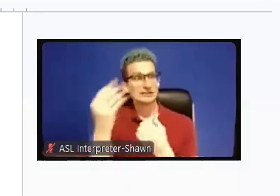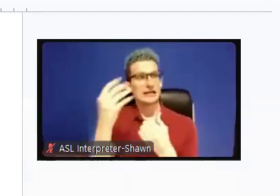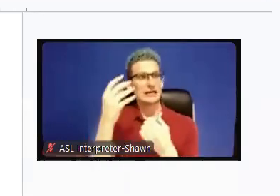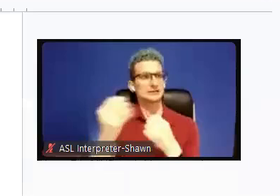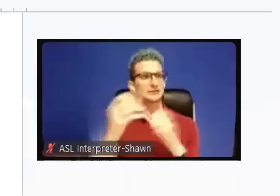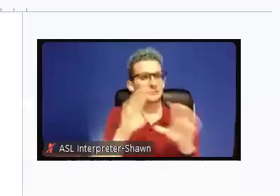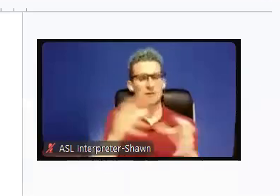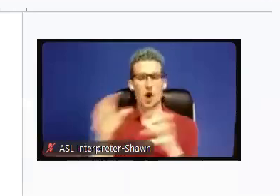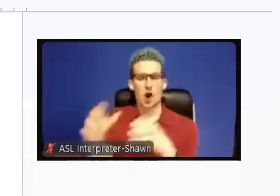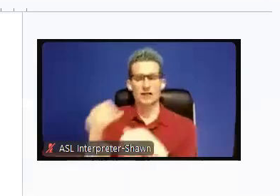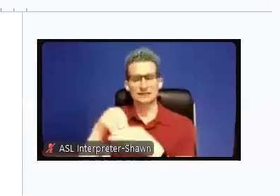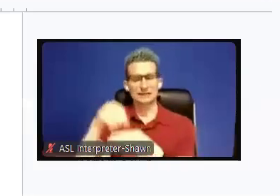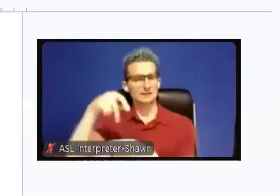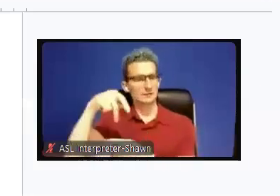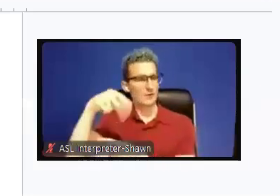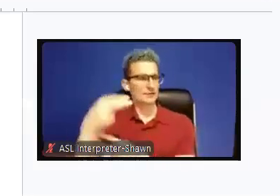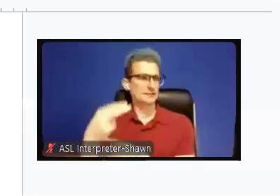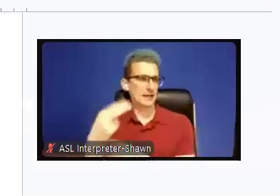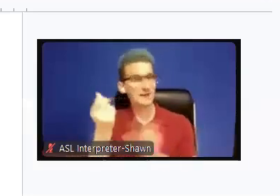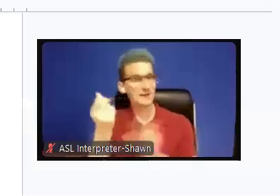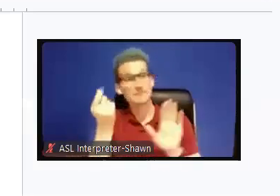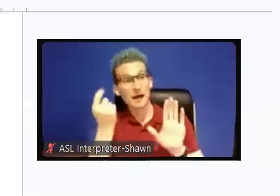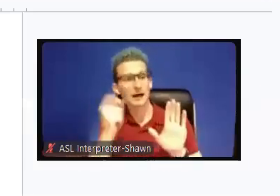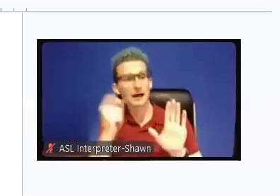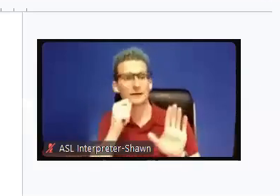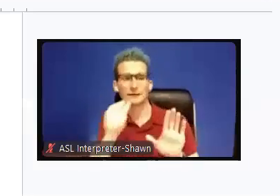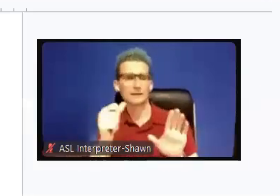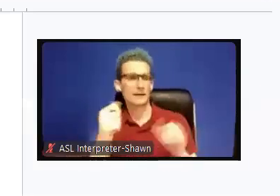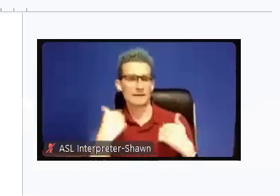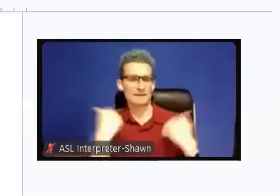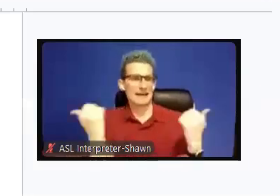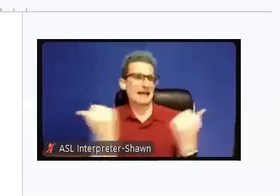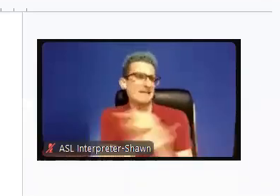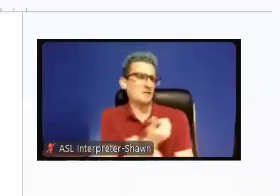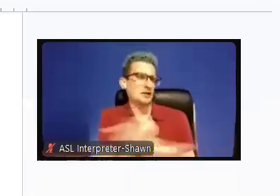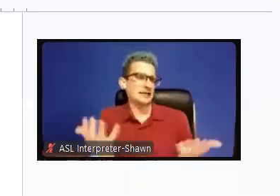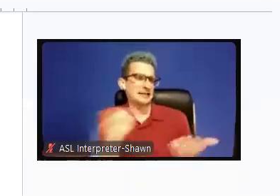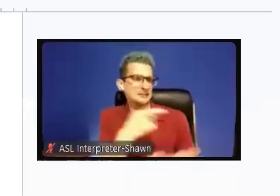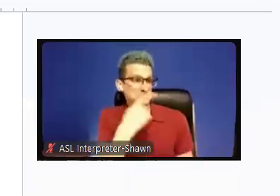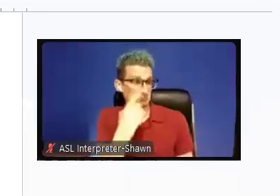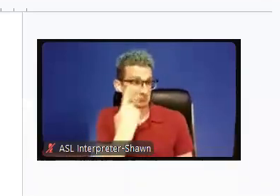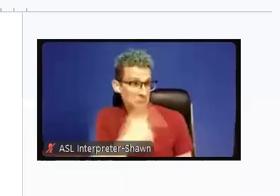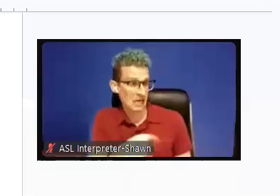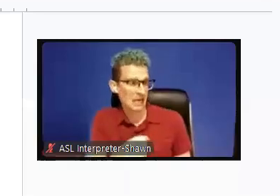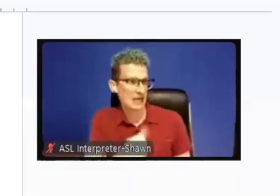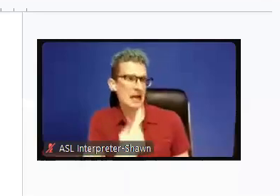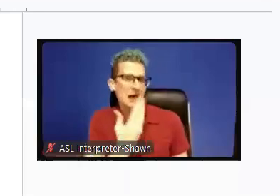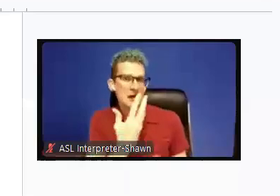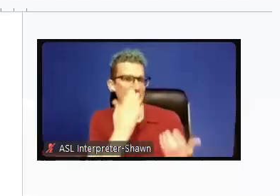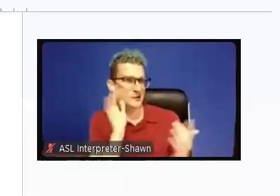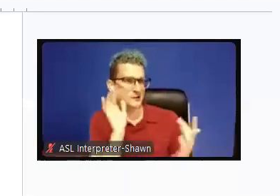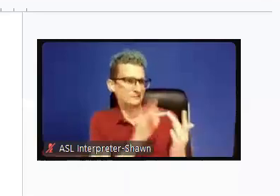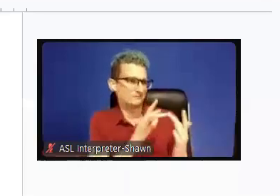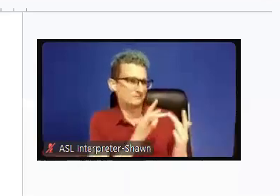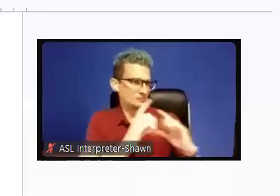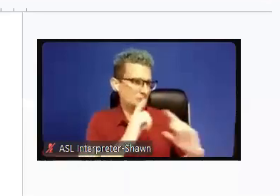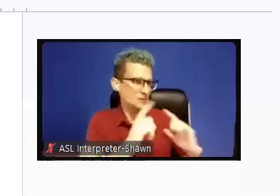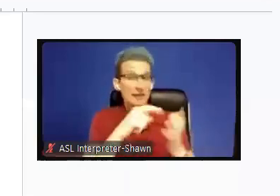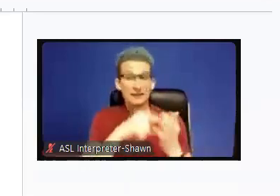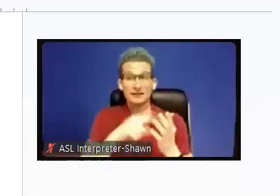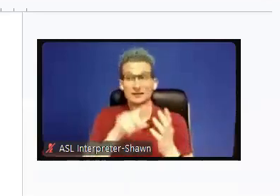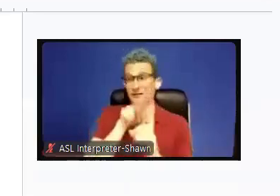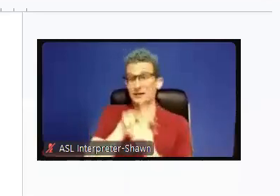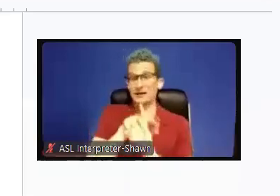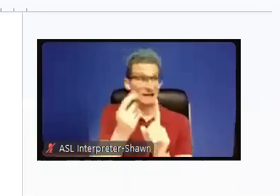Hub, but we don't have everything. So Megan, if you're okay with it, I'd love to reach out to you and this is open to everyone, if you